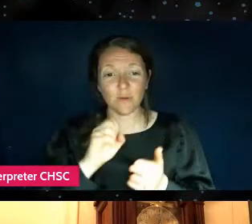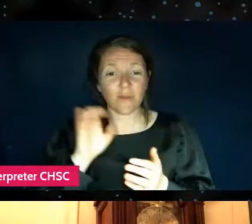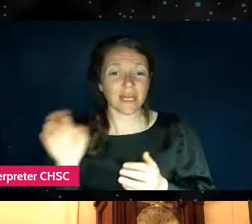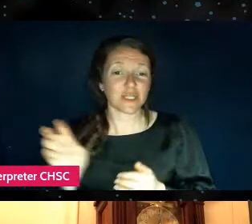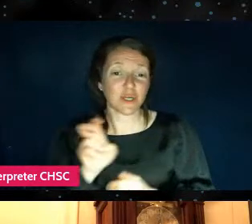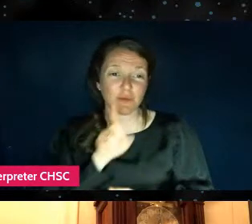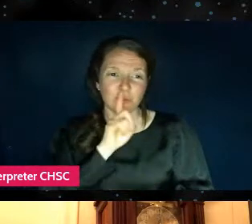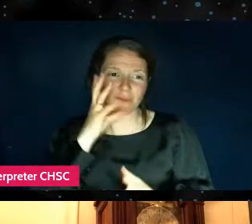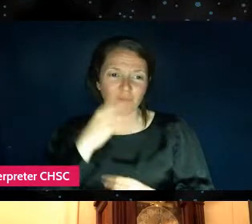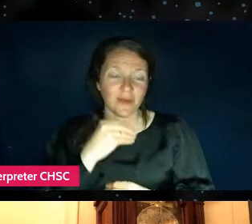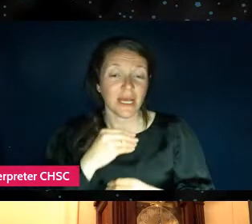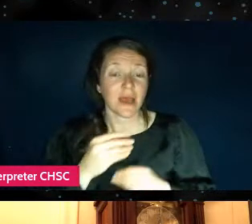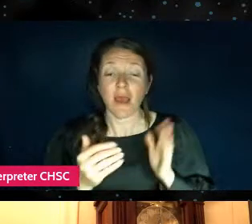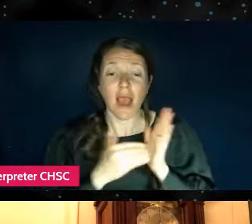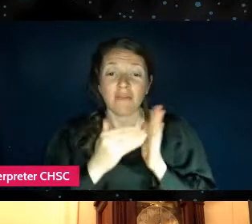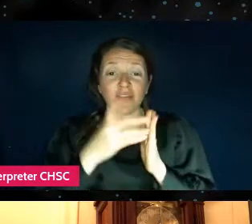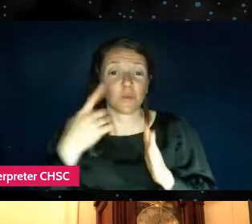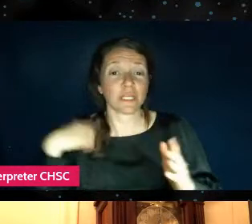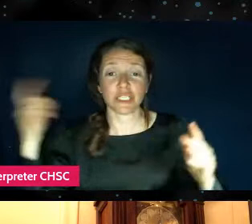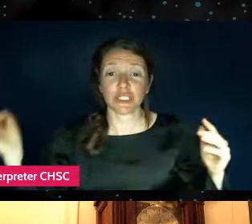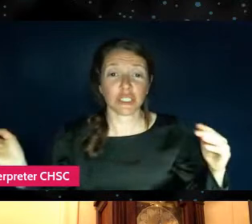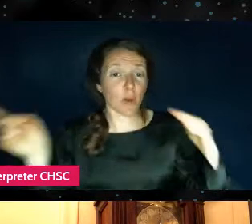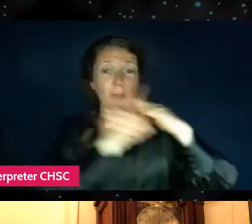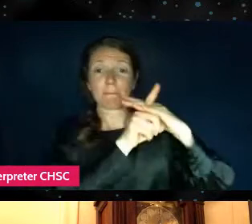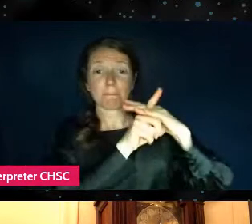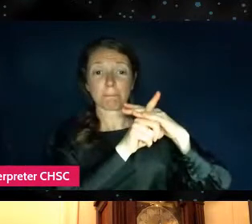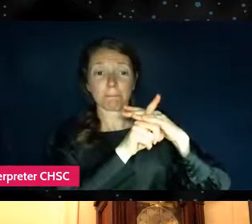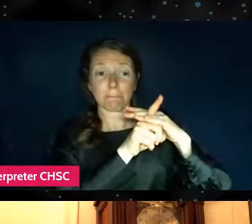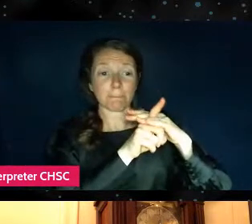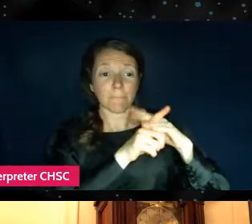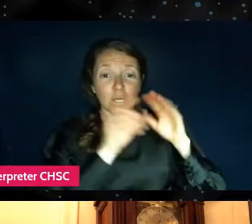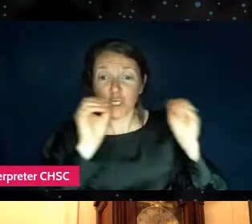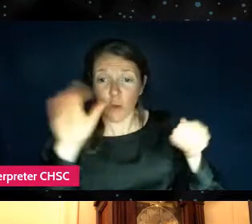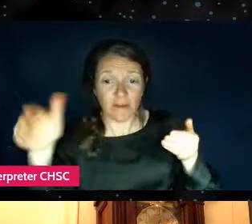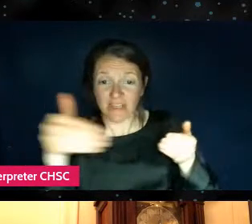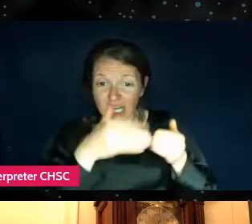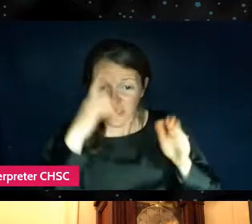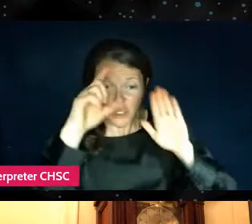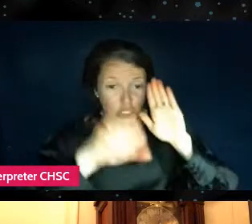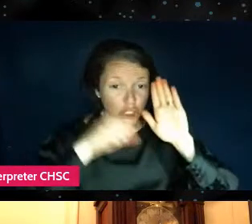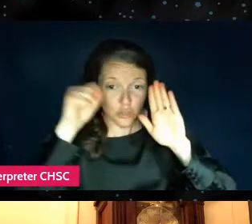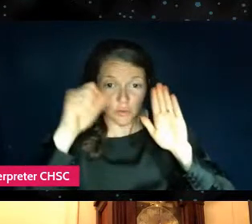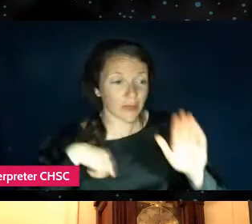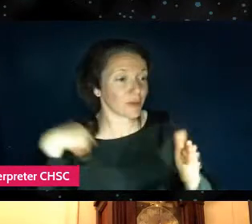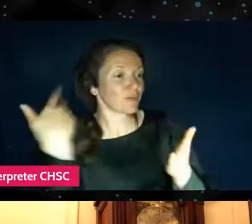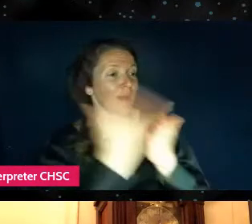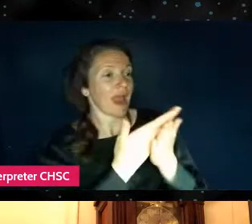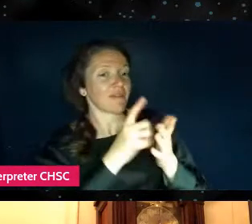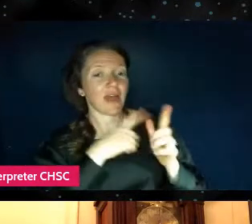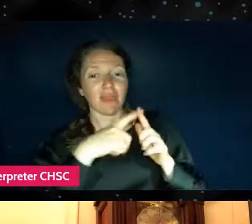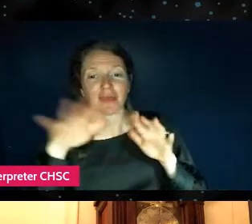show up without even the invitation to shoot, and we just would hang out.